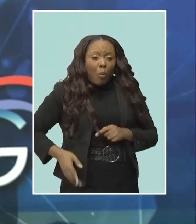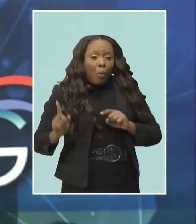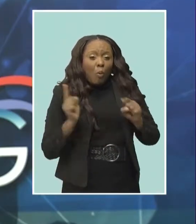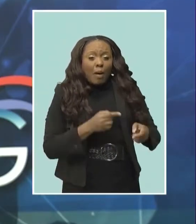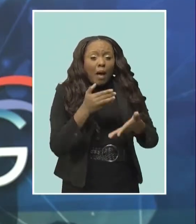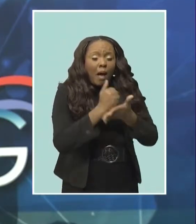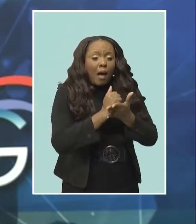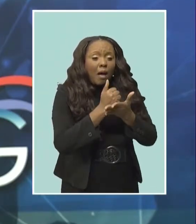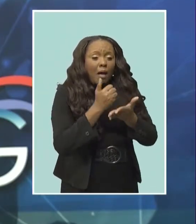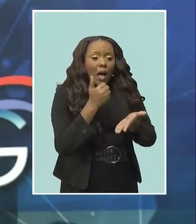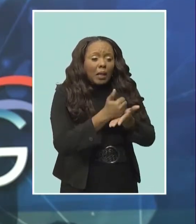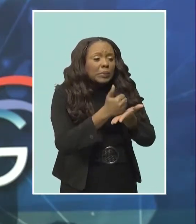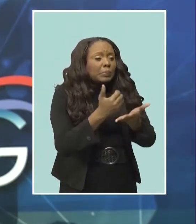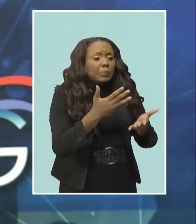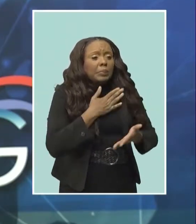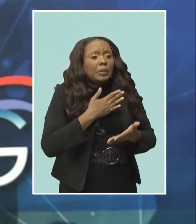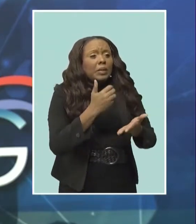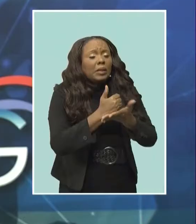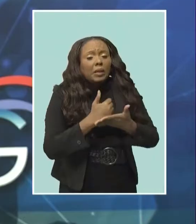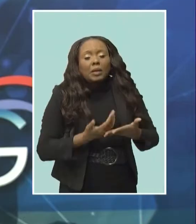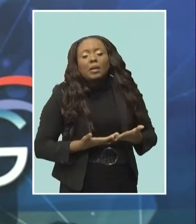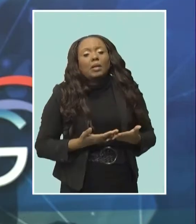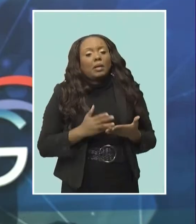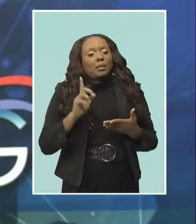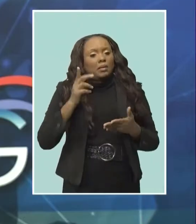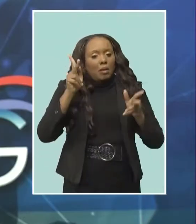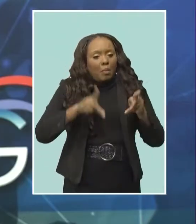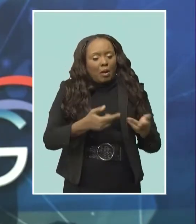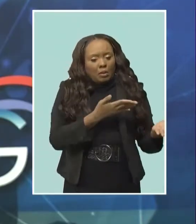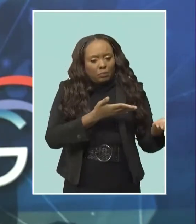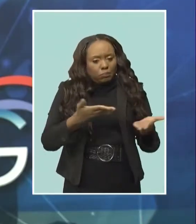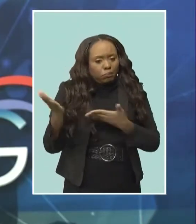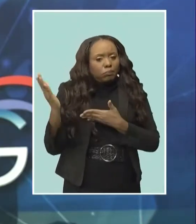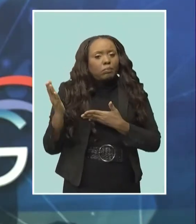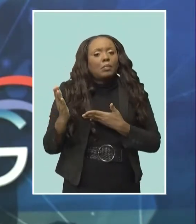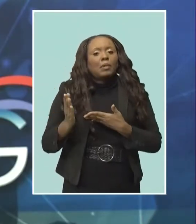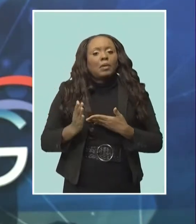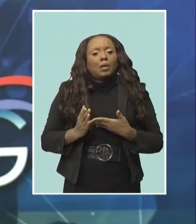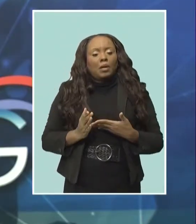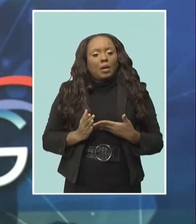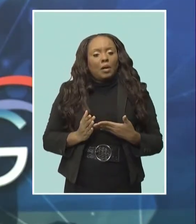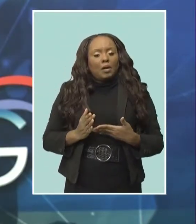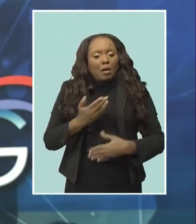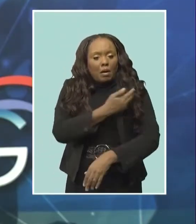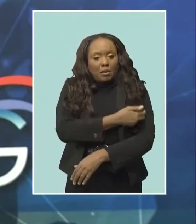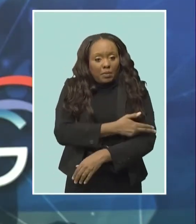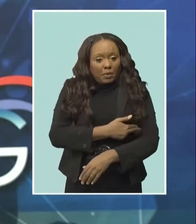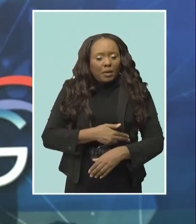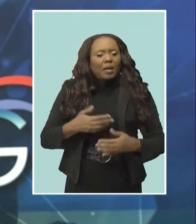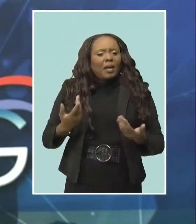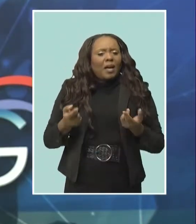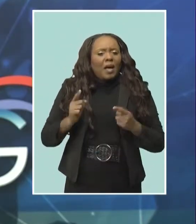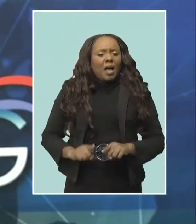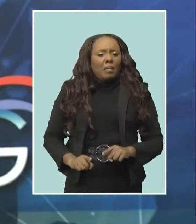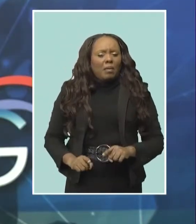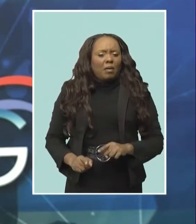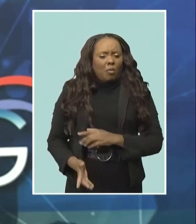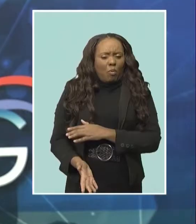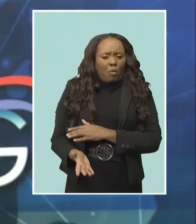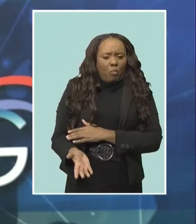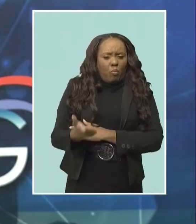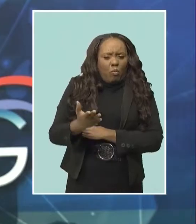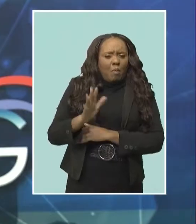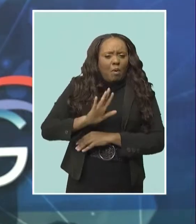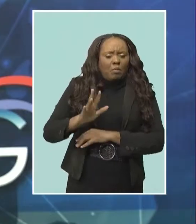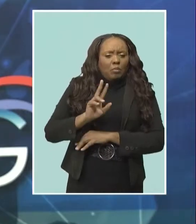car. That incident took place around 10 minutes to 2 this morning. Anyone who can provide any information that can